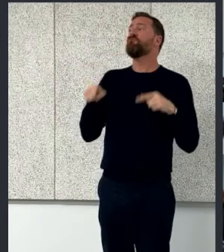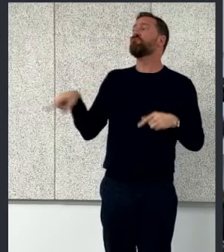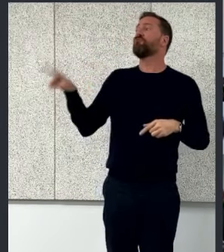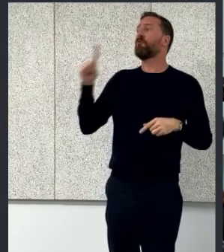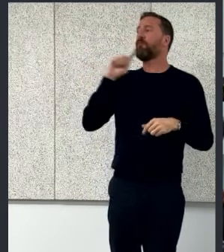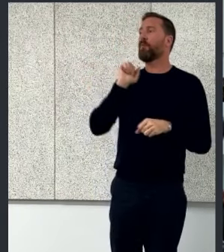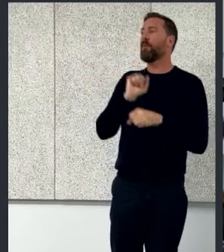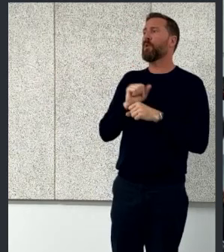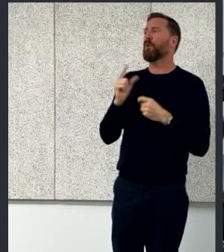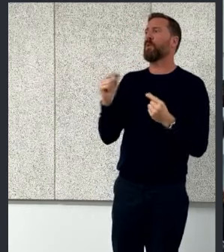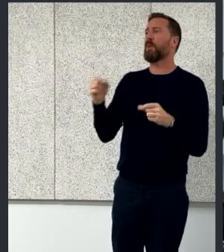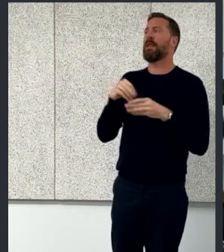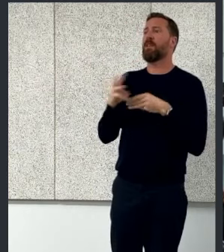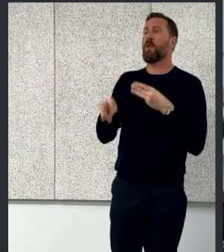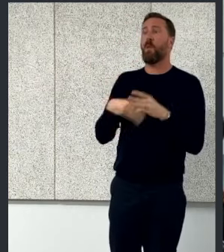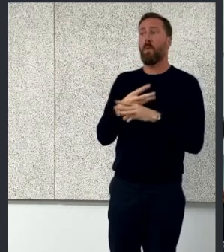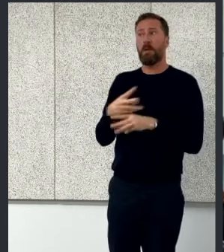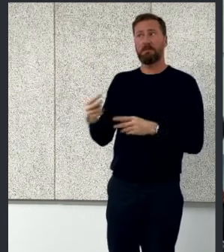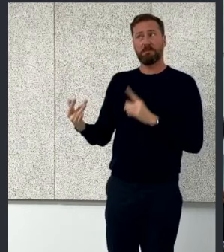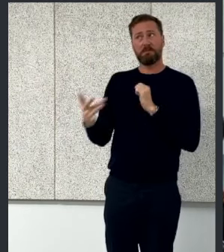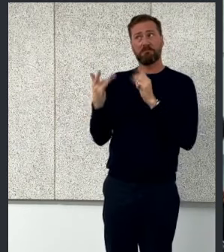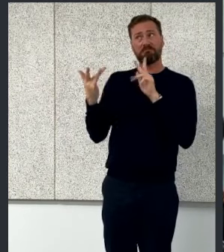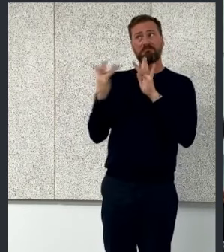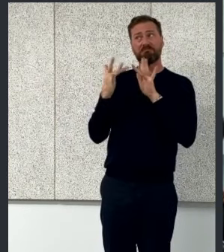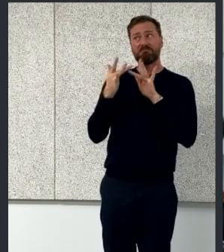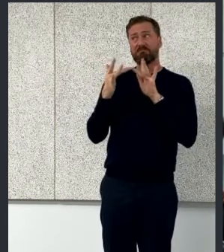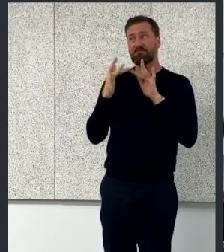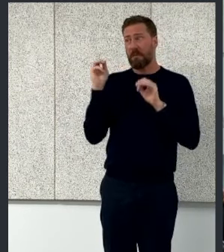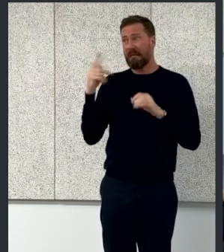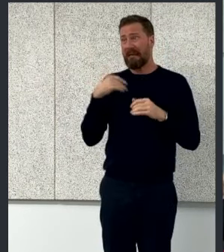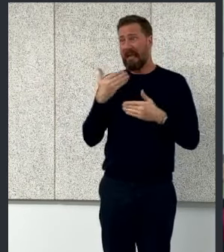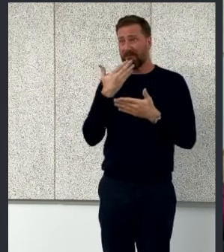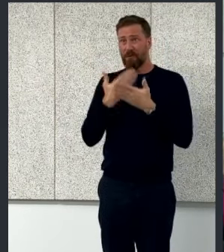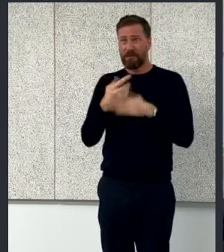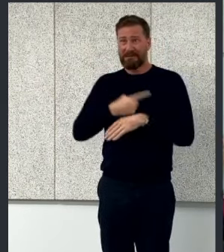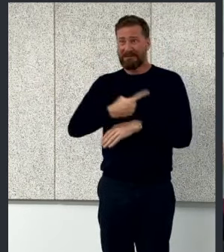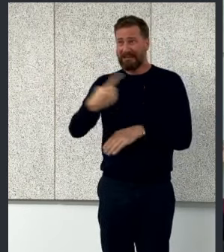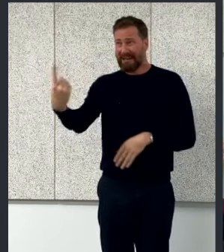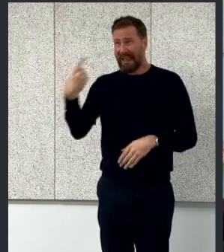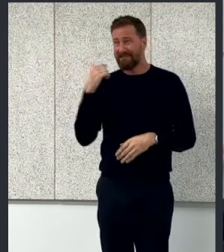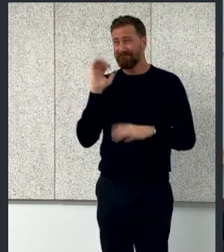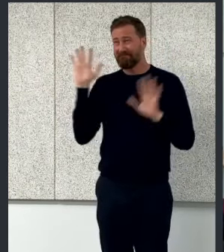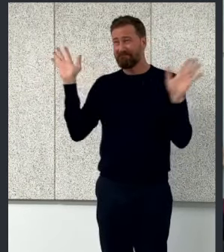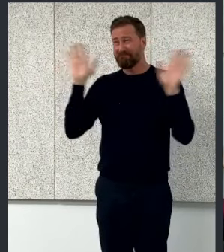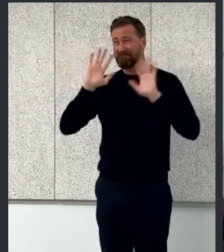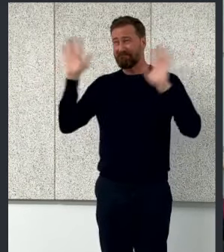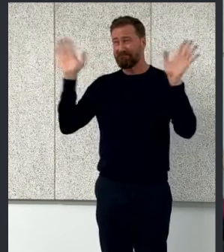in the world. Let's be in touch and have a great day. Thank you.